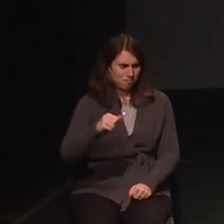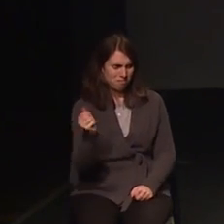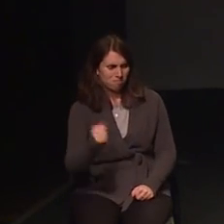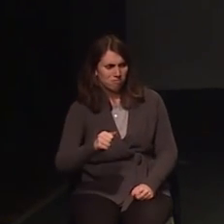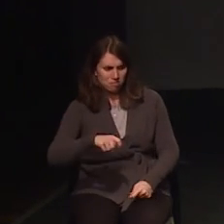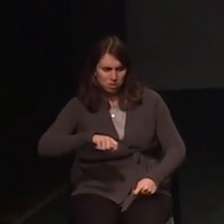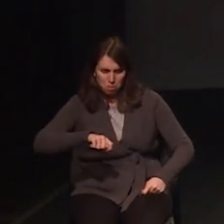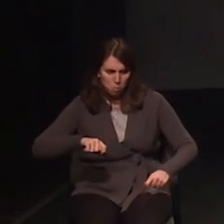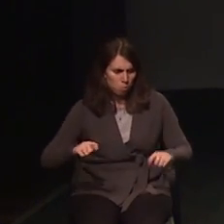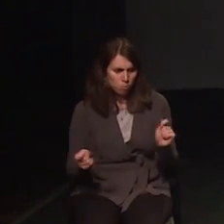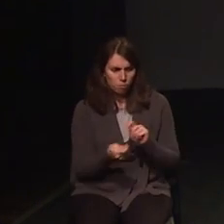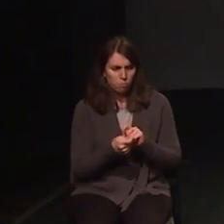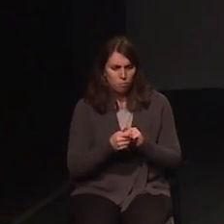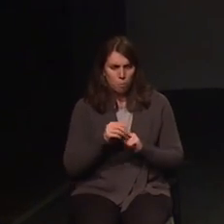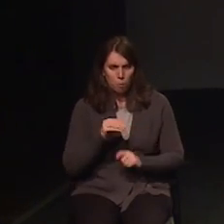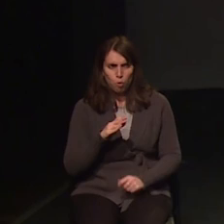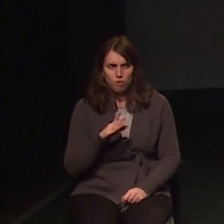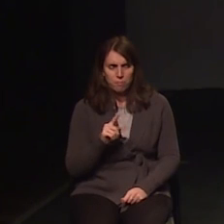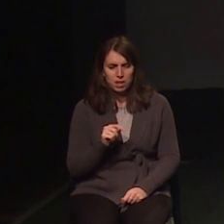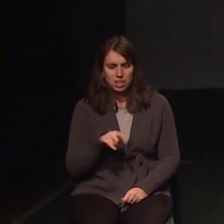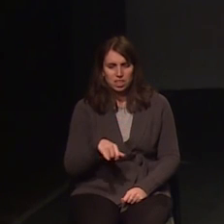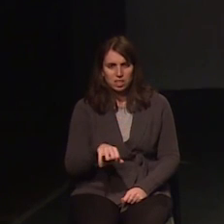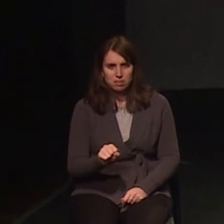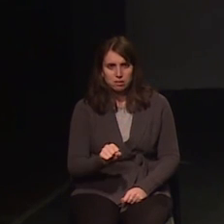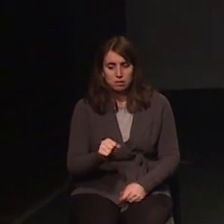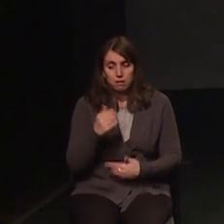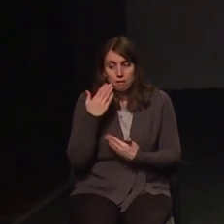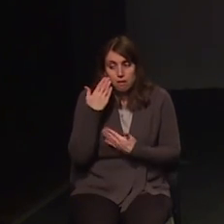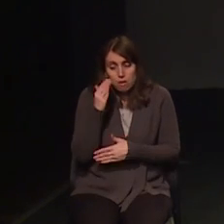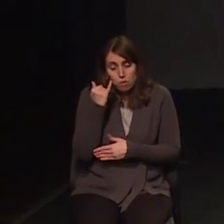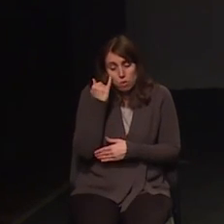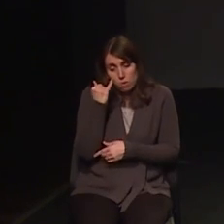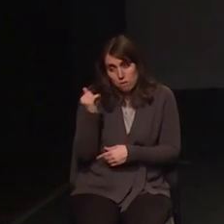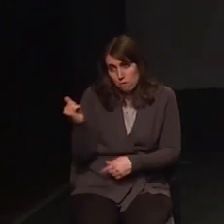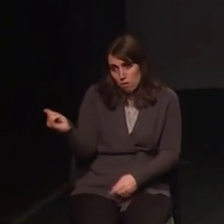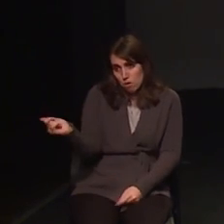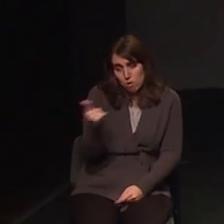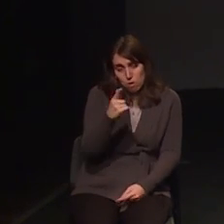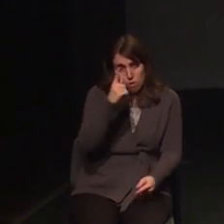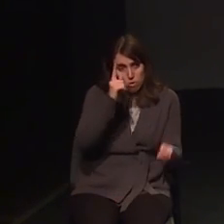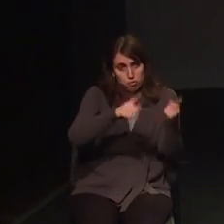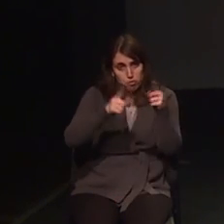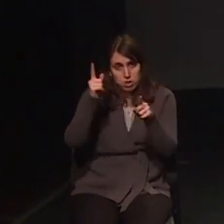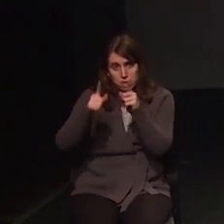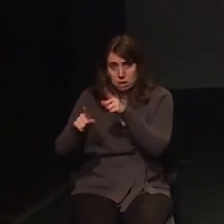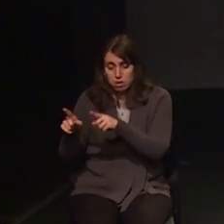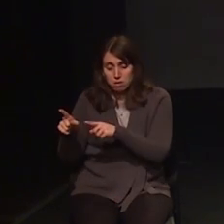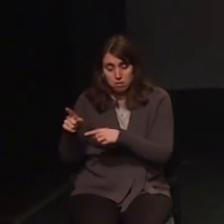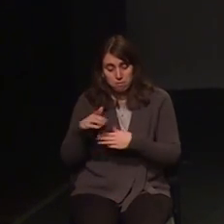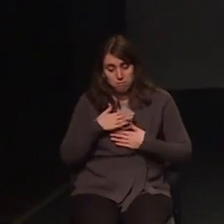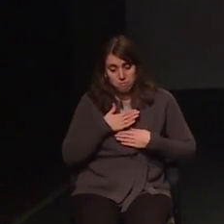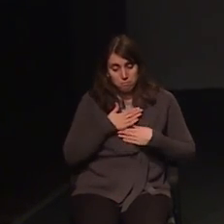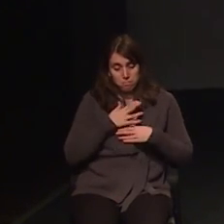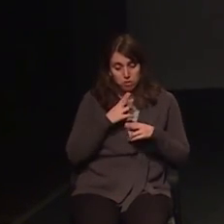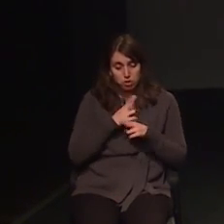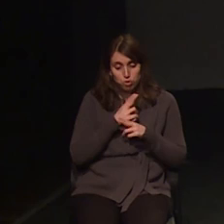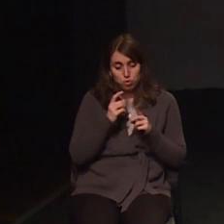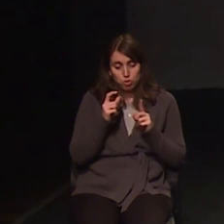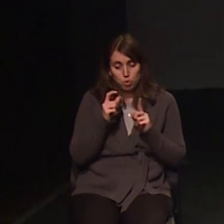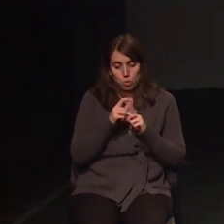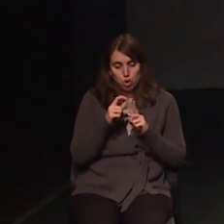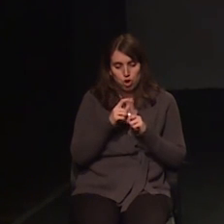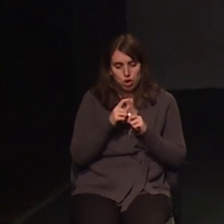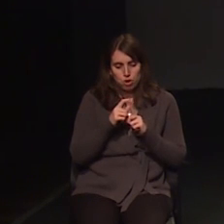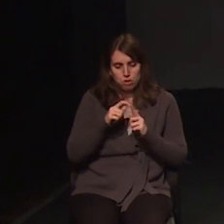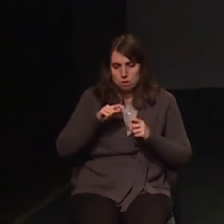movement, yes. Okay. I don't know if that's shared by everyone. I'm glad that we use the word movement instead of trend,